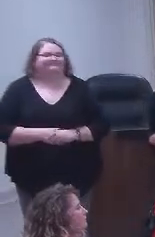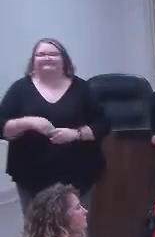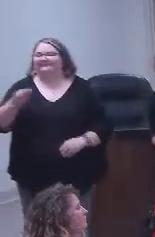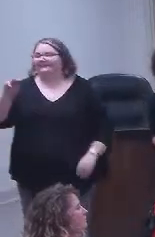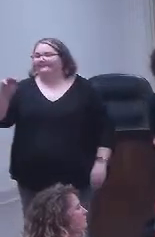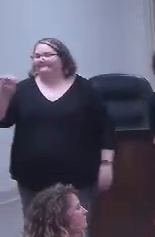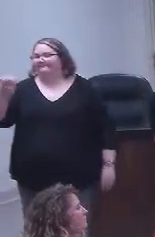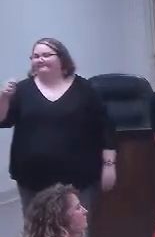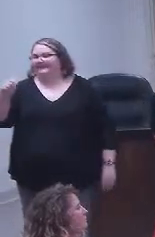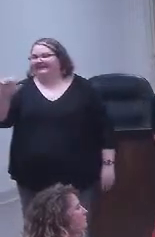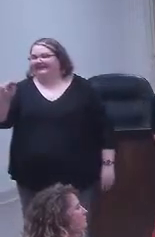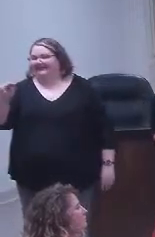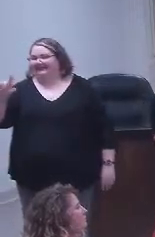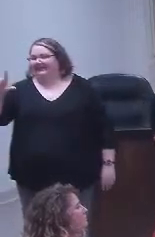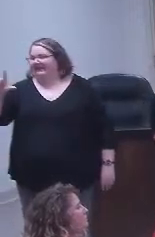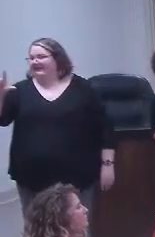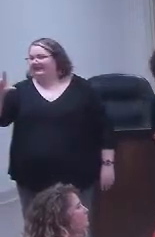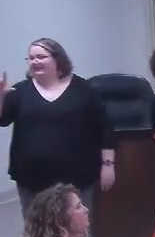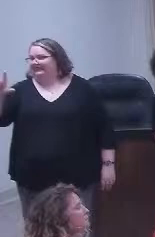Megan Liebenow.